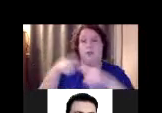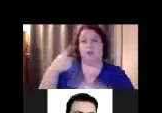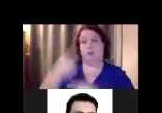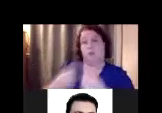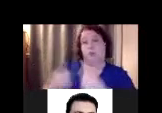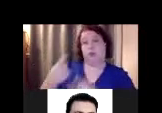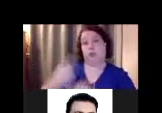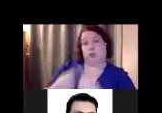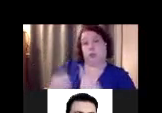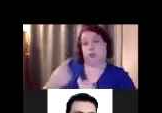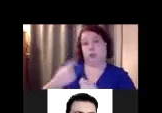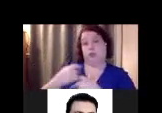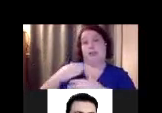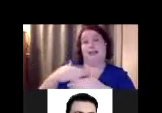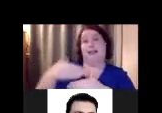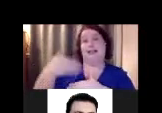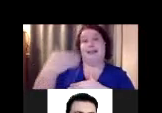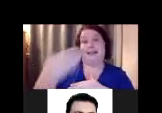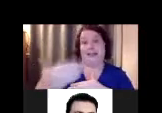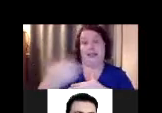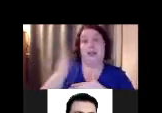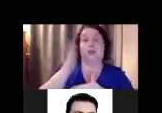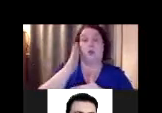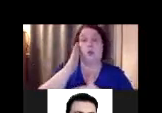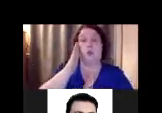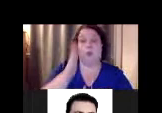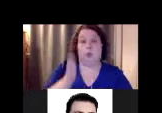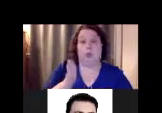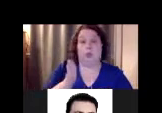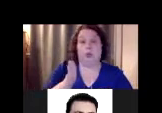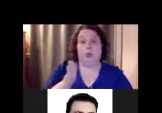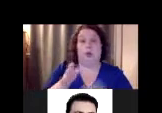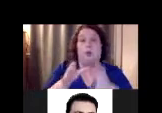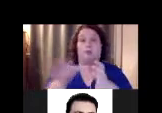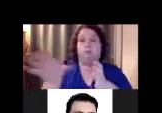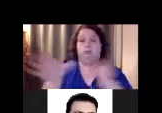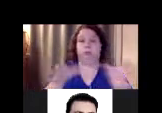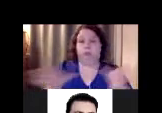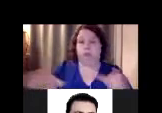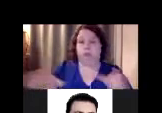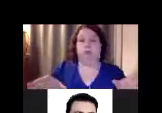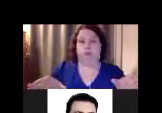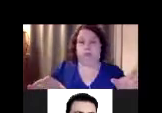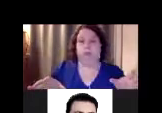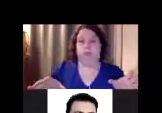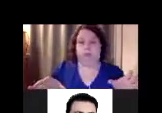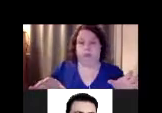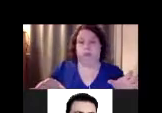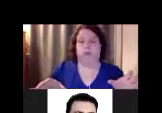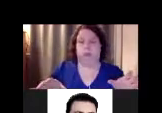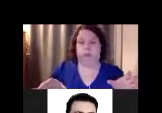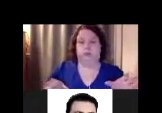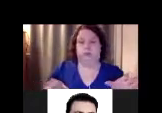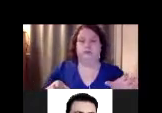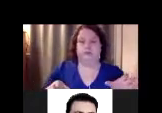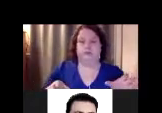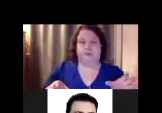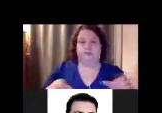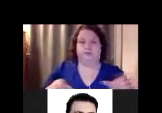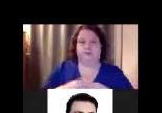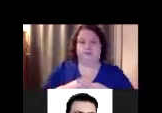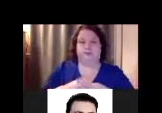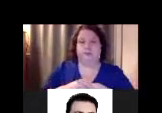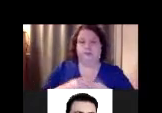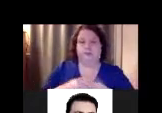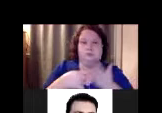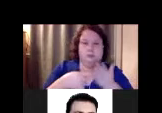because the next step is we are planning to move into a breakout group. And we want to talk about these to make sure that they align and what are